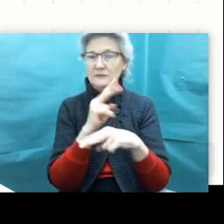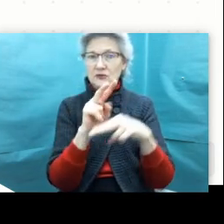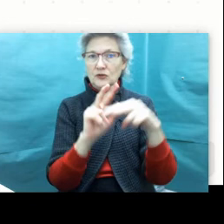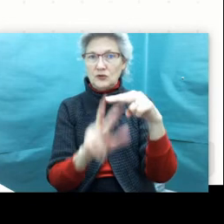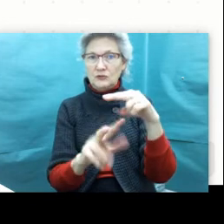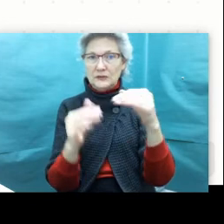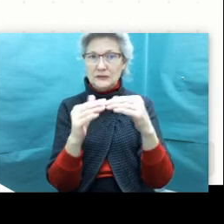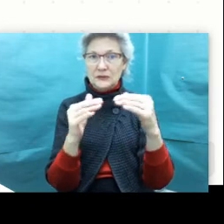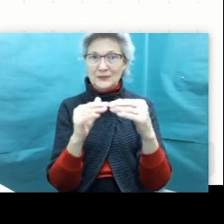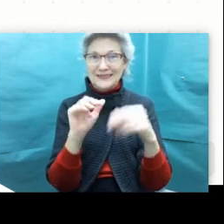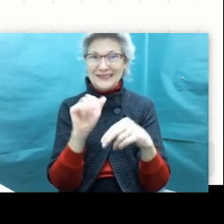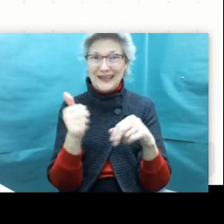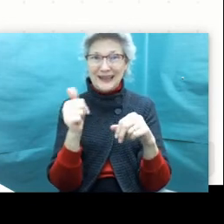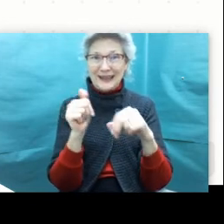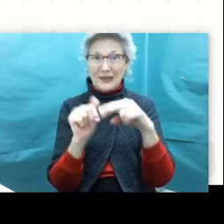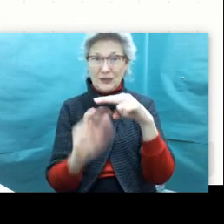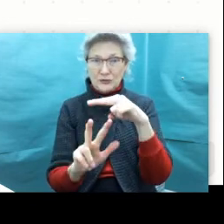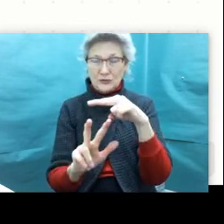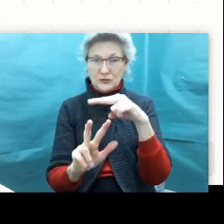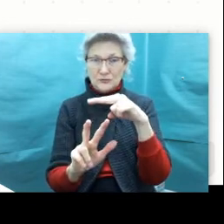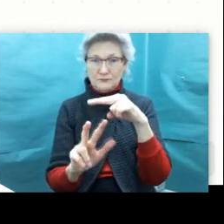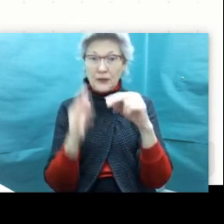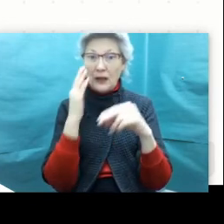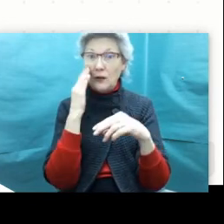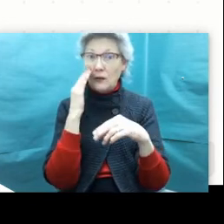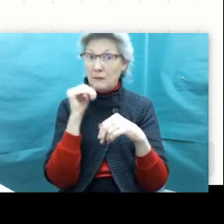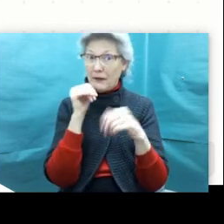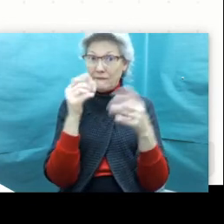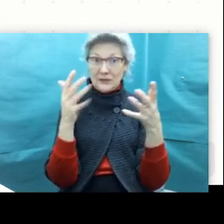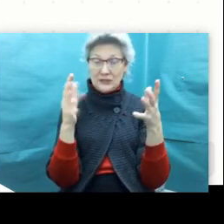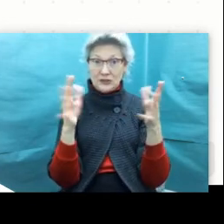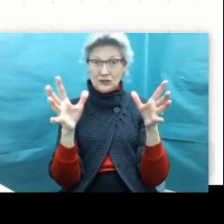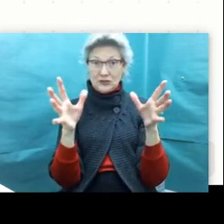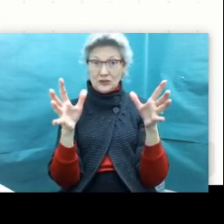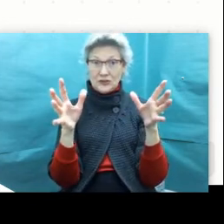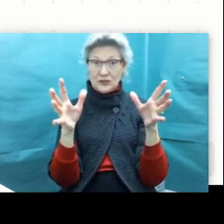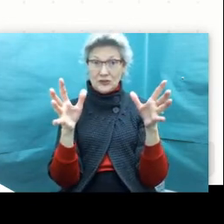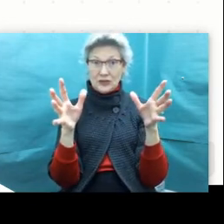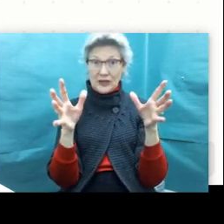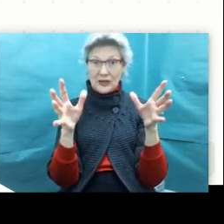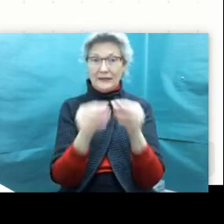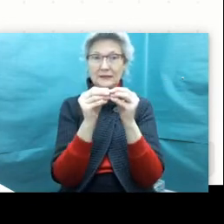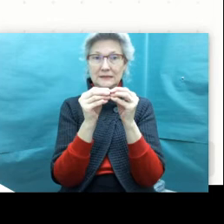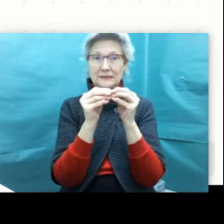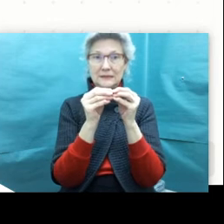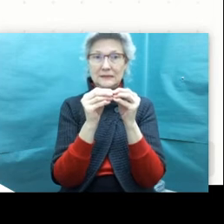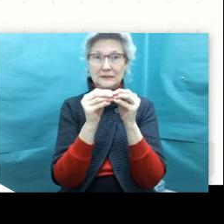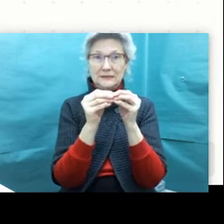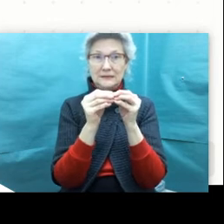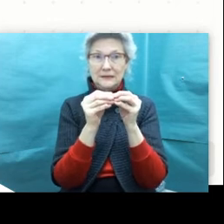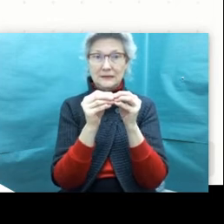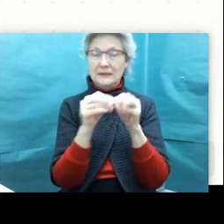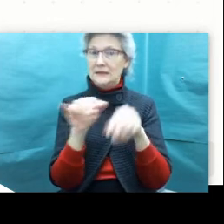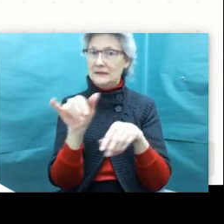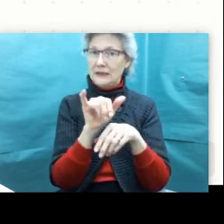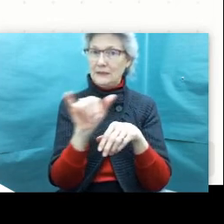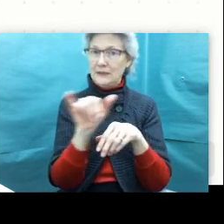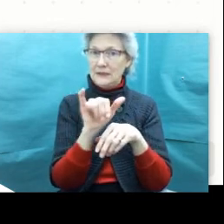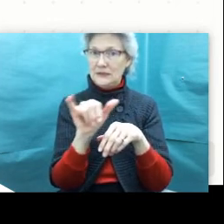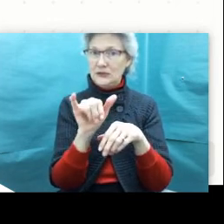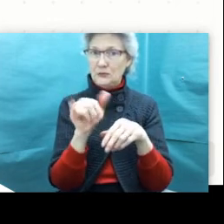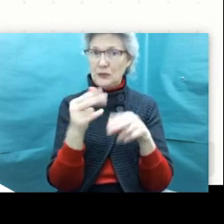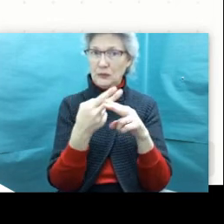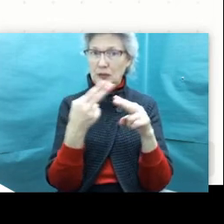10/3. So, I know that I'm not done though. I need to add these together, just as we do when we